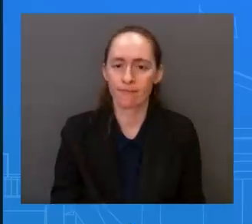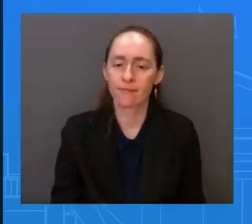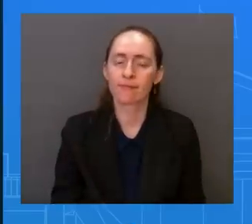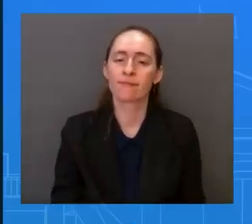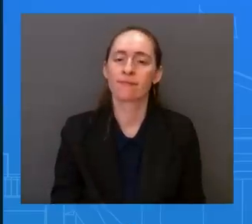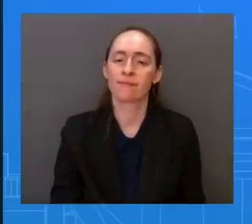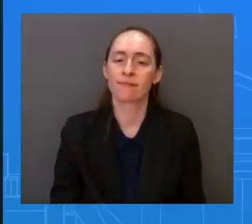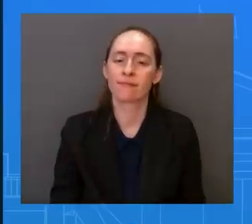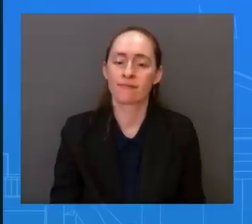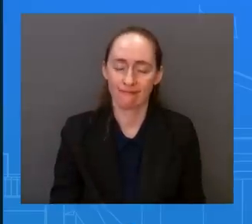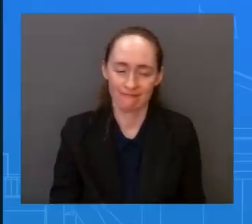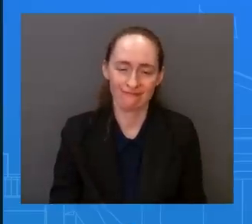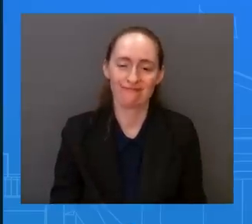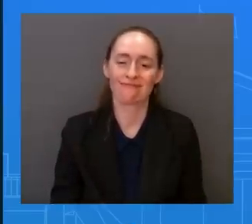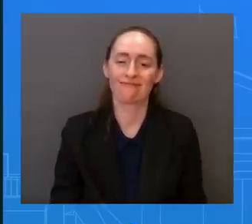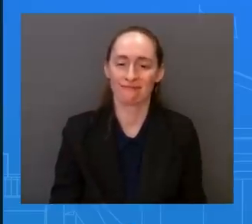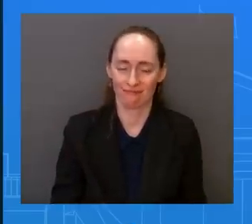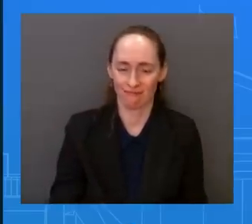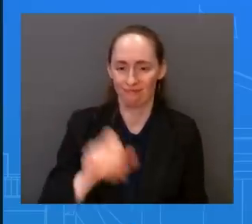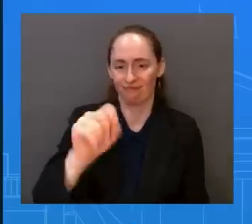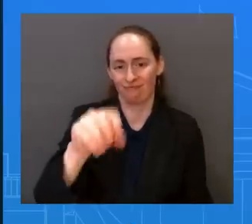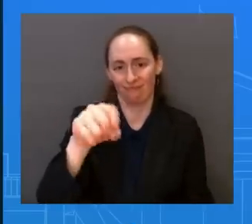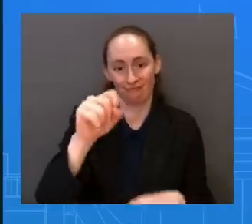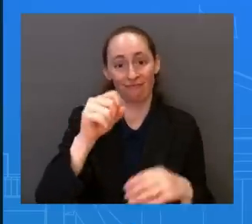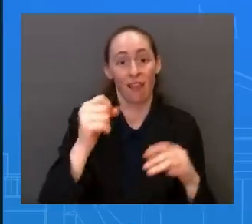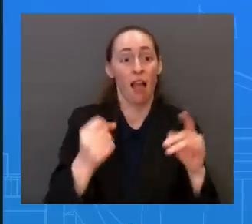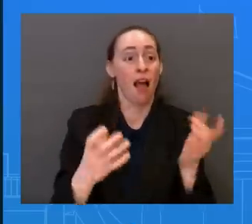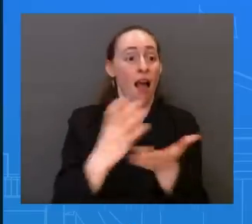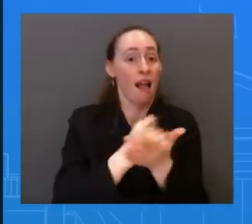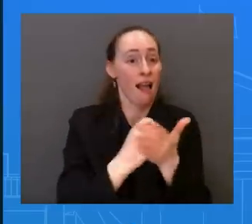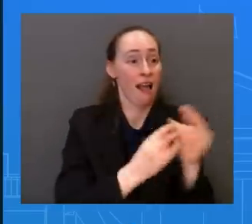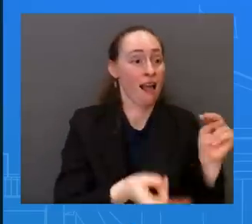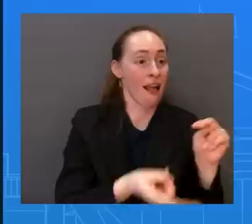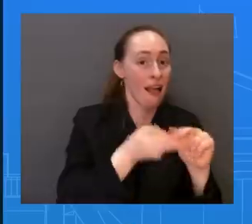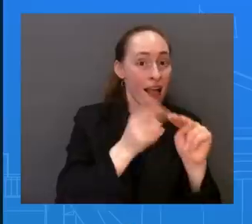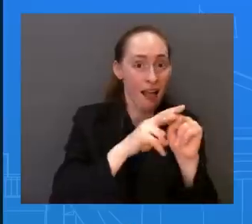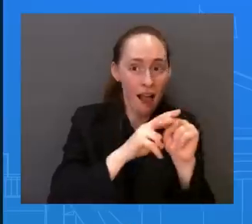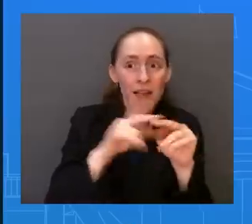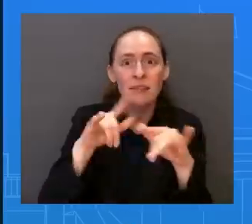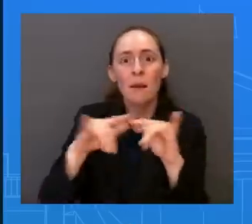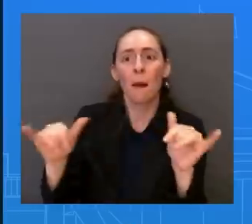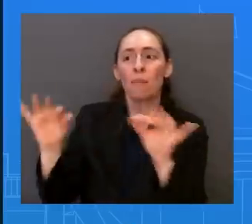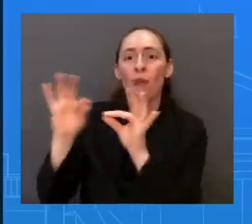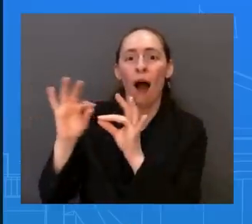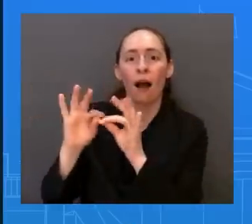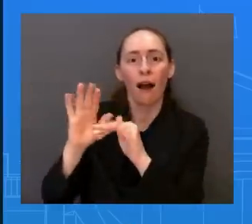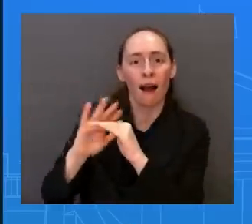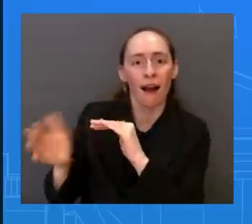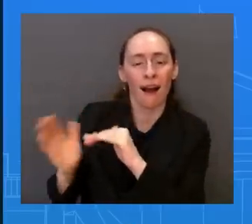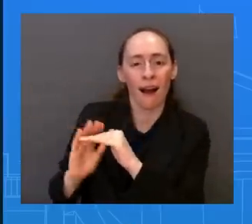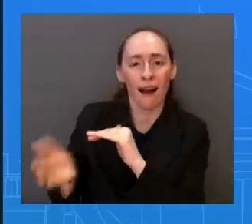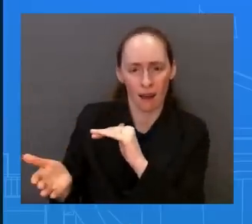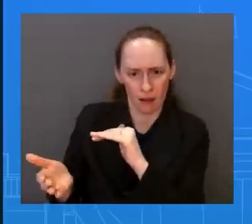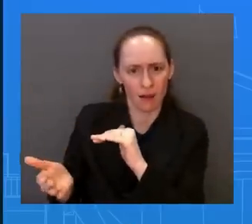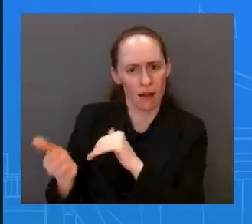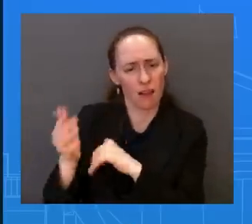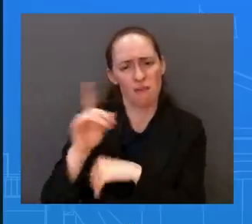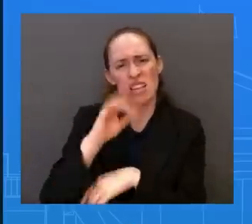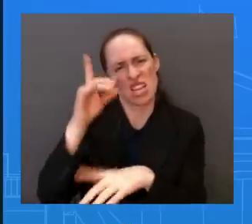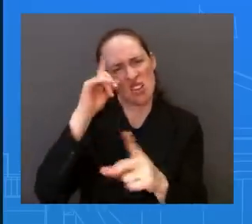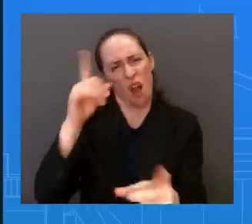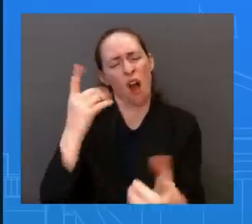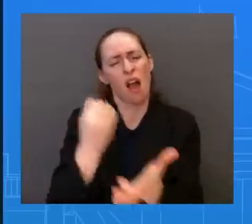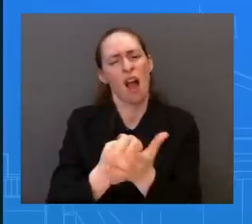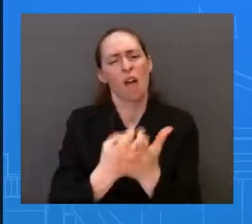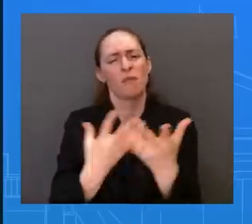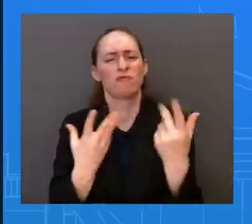think that he feels and we all feel that we have an economy that is resilient, an economy that has been through an extraordinary amount